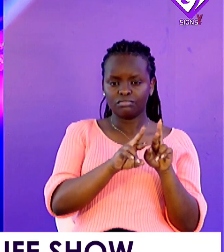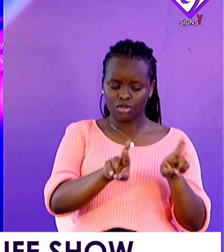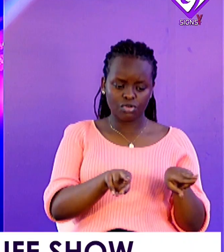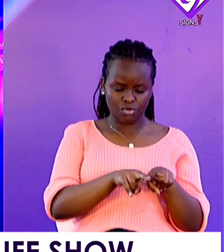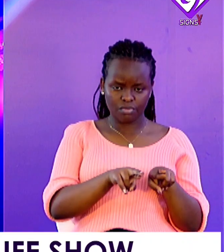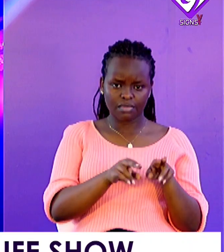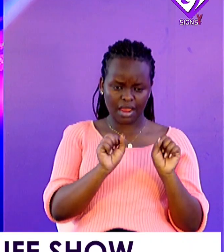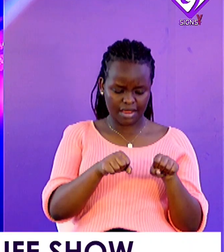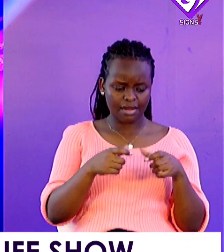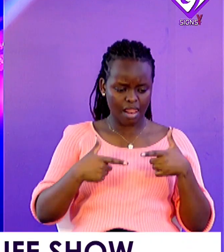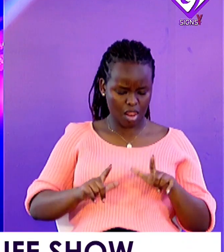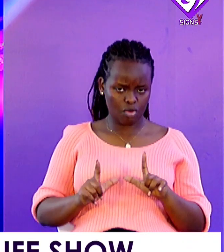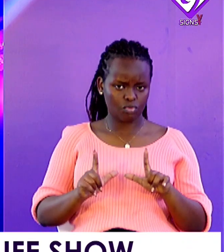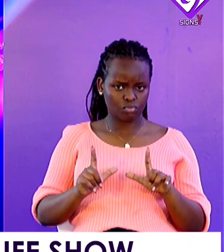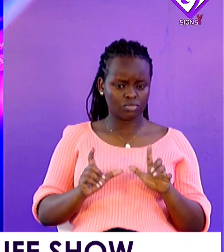We acknowledge that